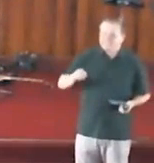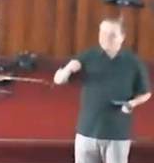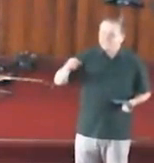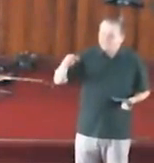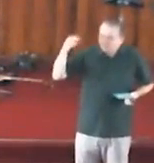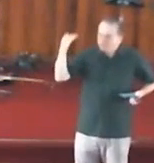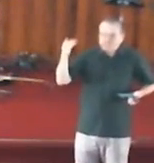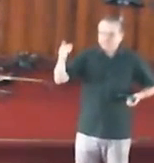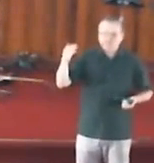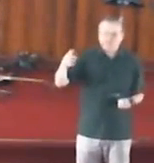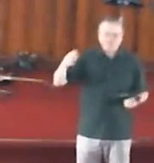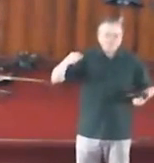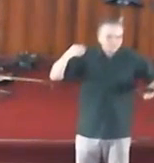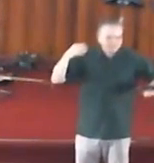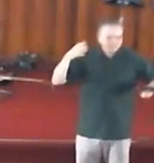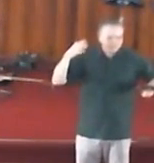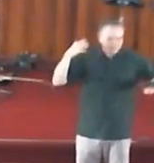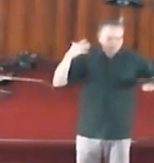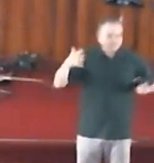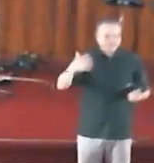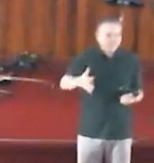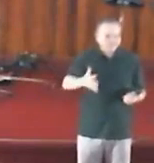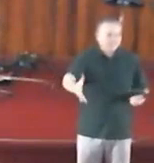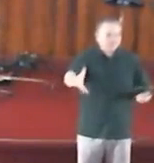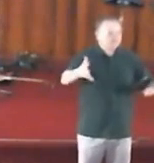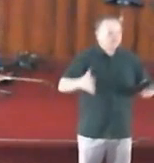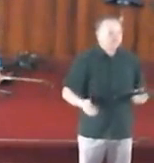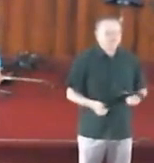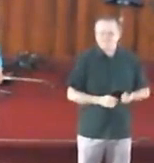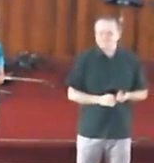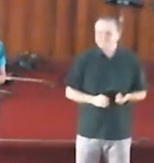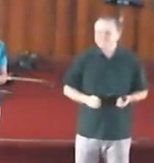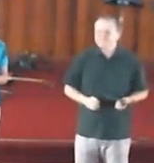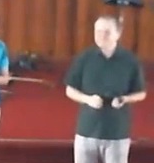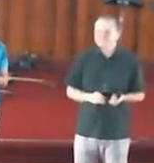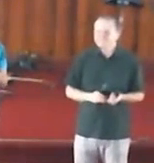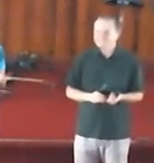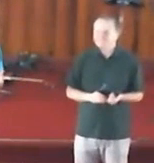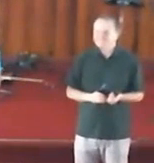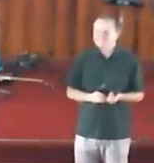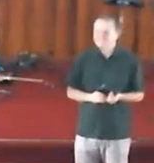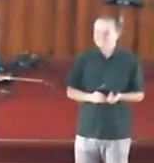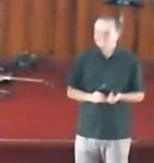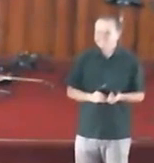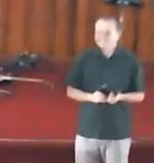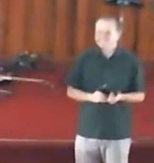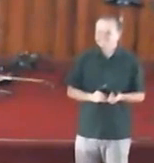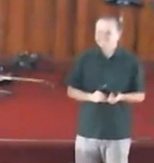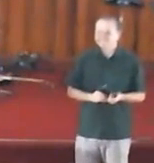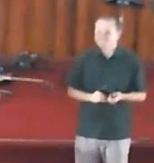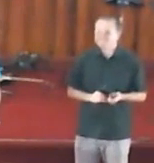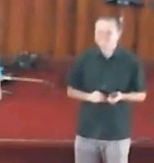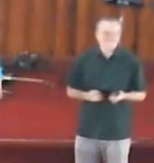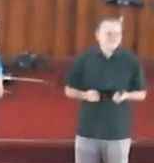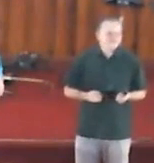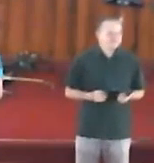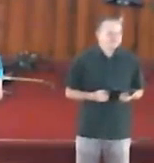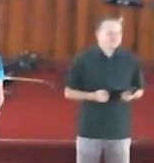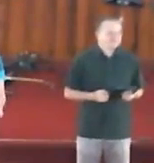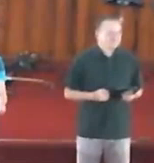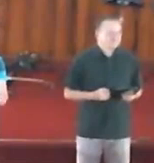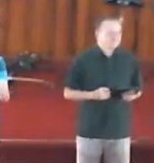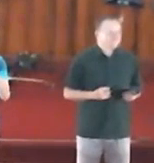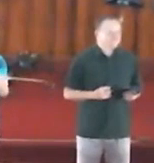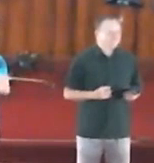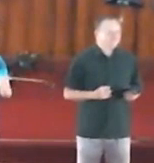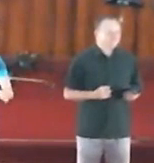leer, un momento que Dios quiso impactar y tembló. But we just read it in Acts chapter 4 that God wanted to show his